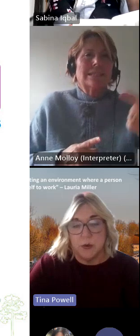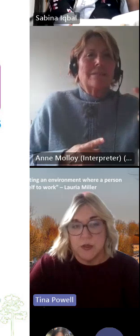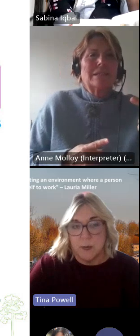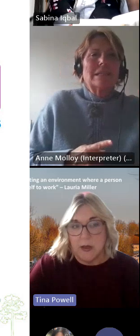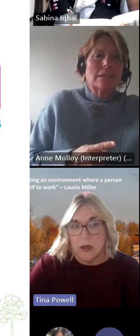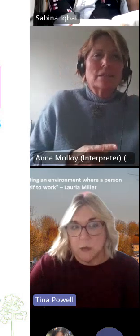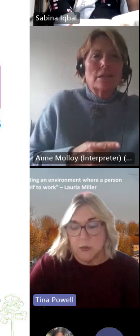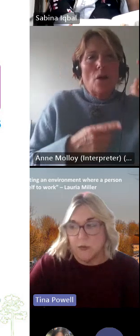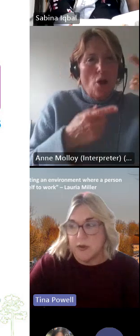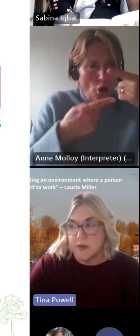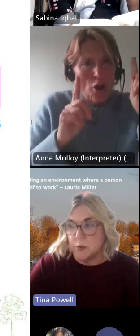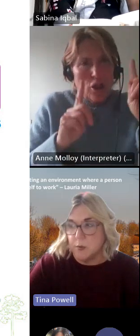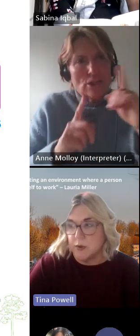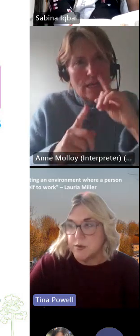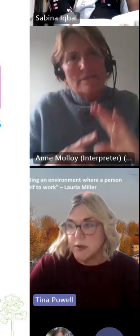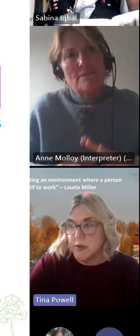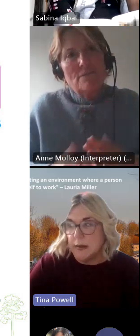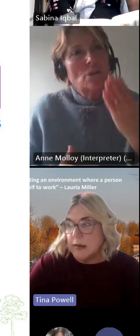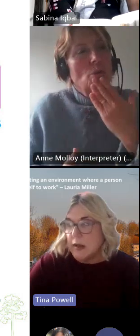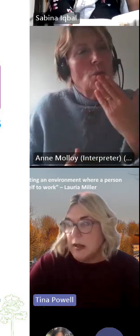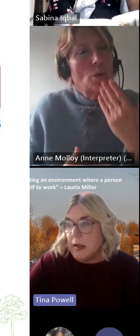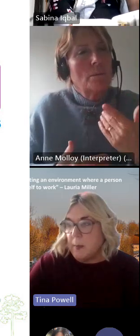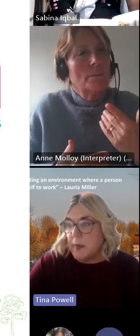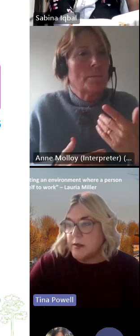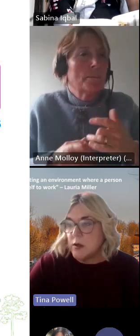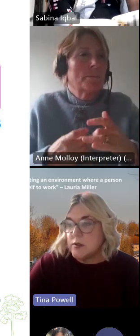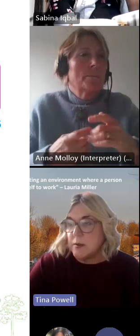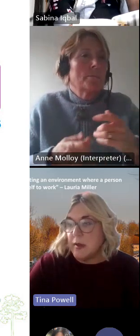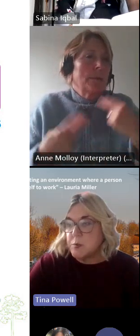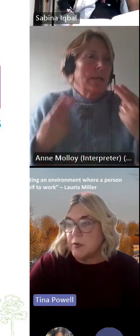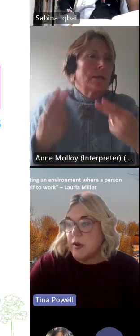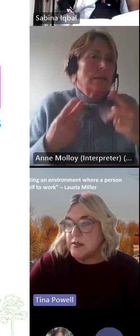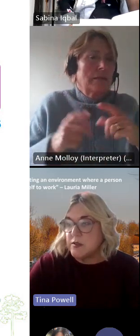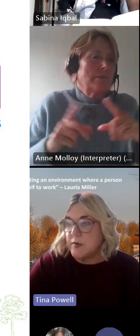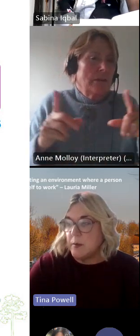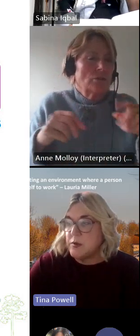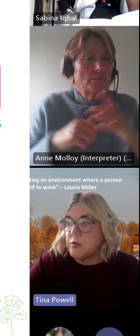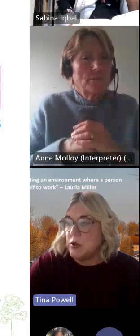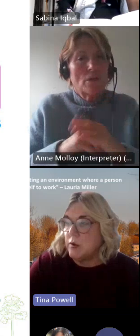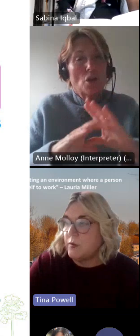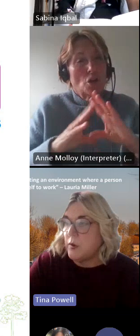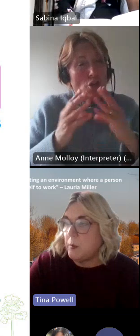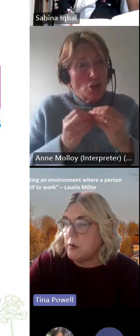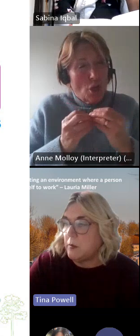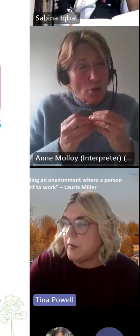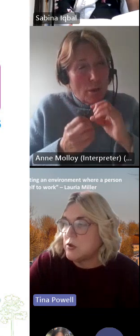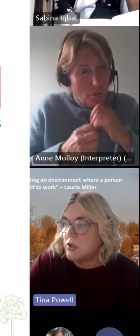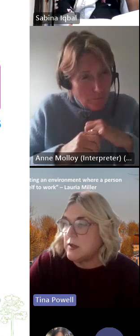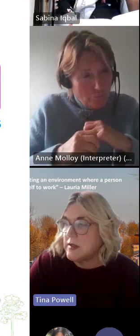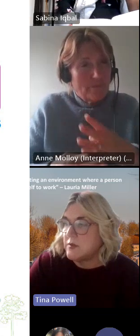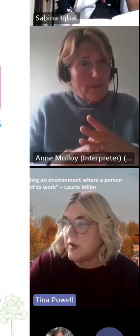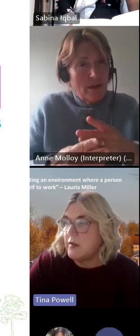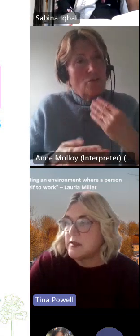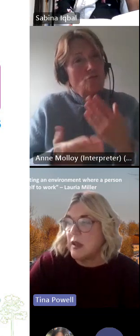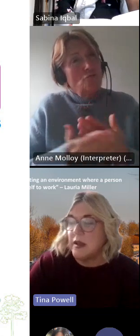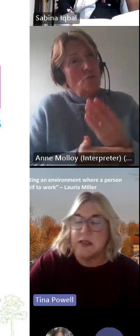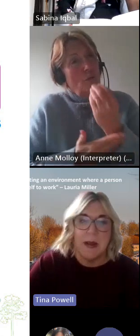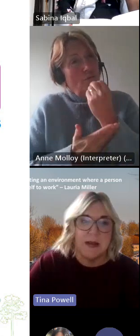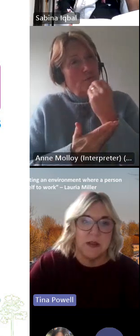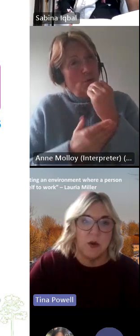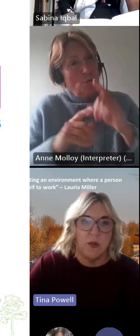college who would also be eligible for free school meals. The total amounts provided to families with children in food vouchers has